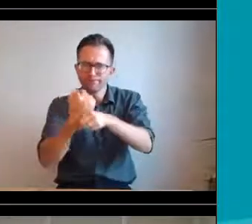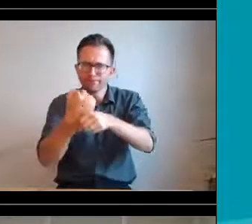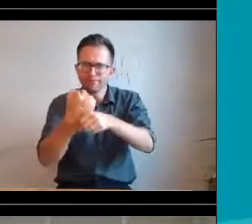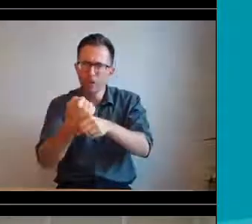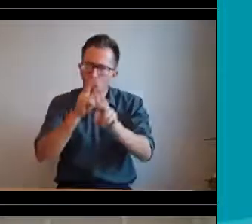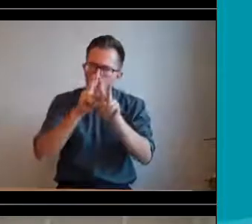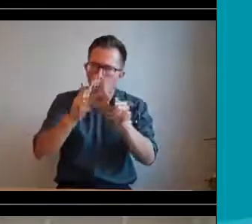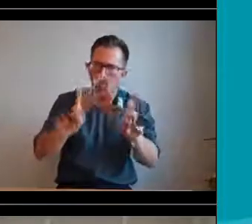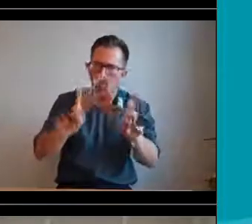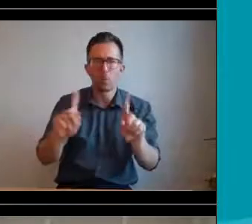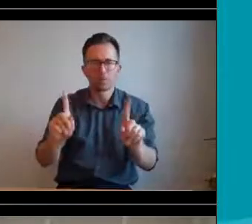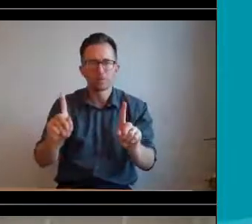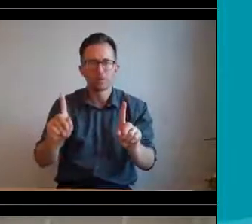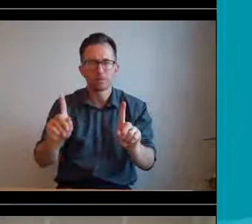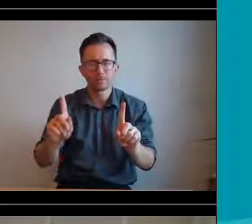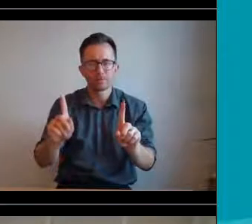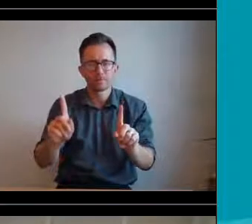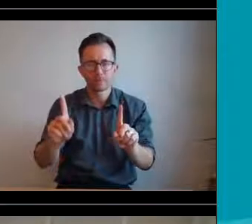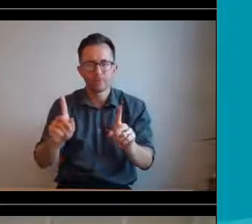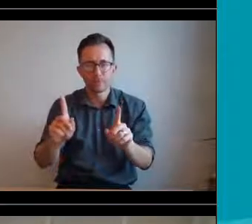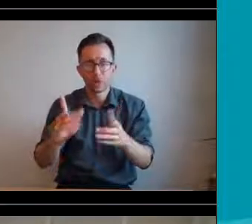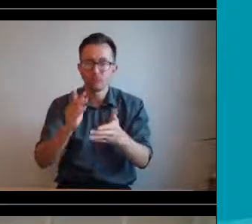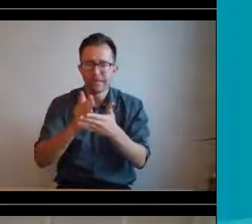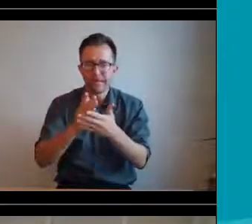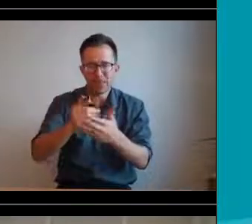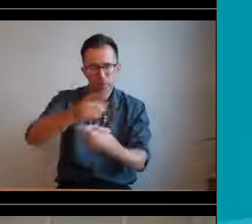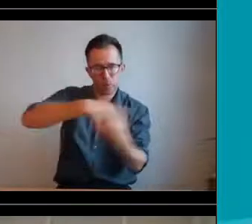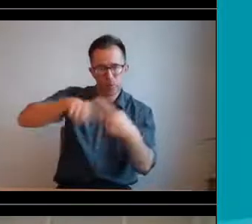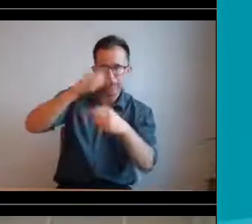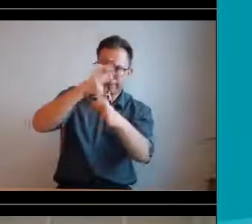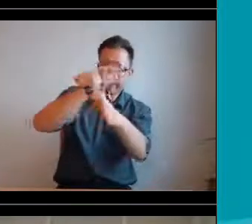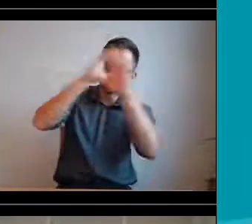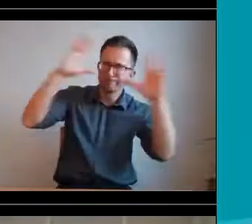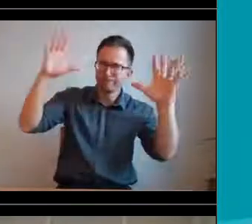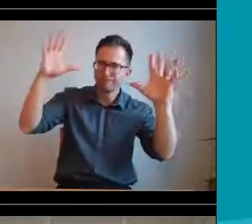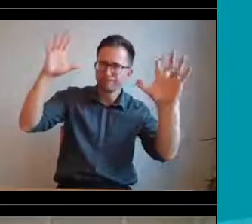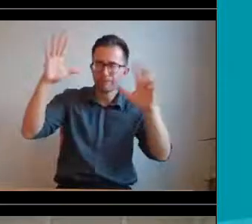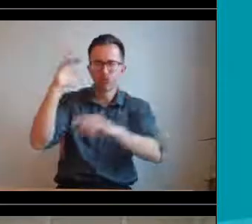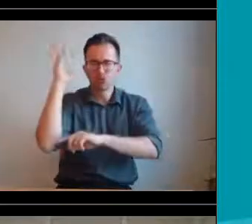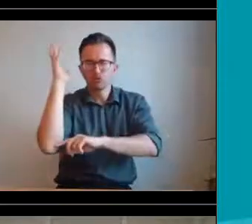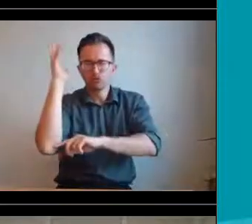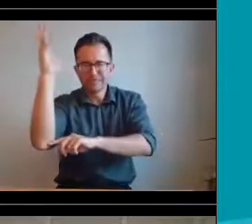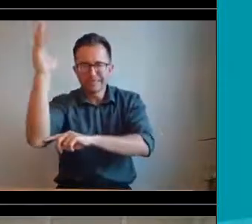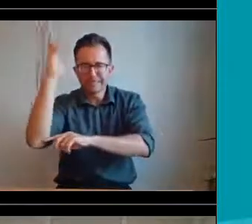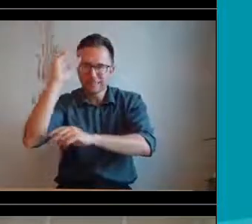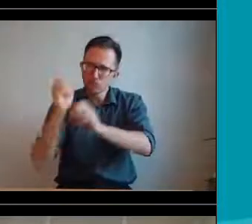to allow principally the planting to fully